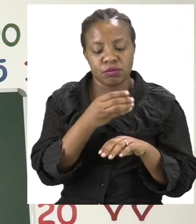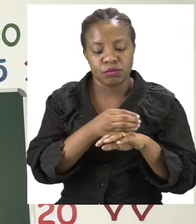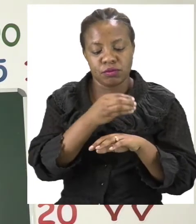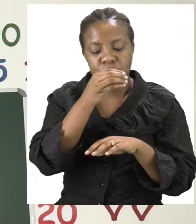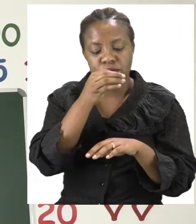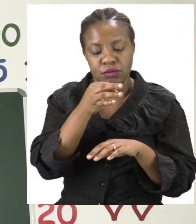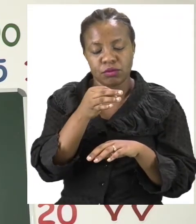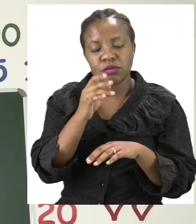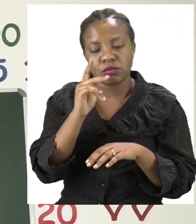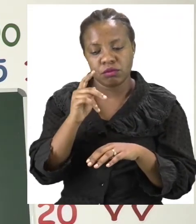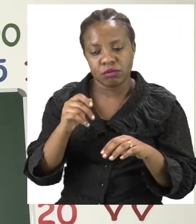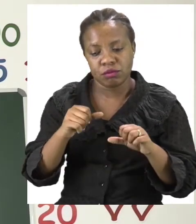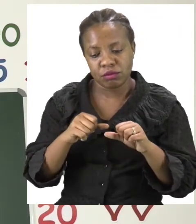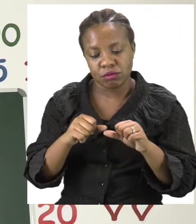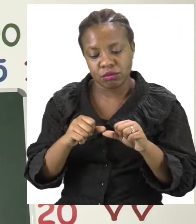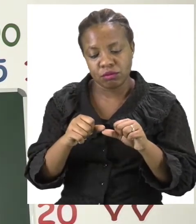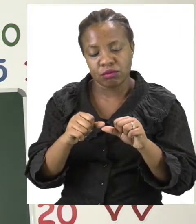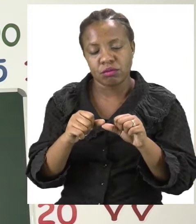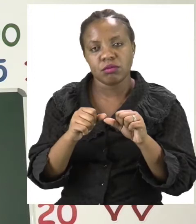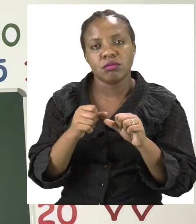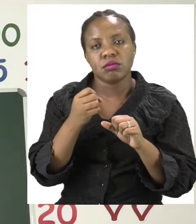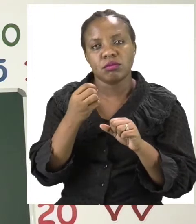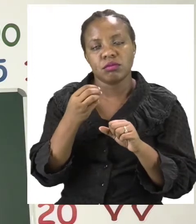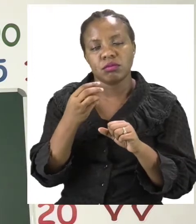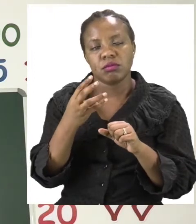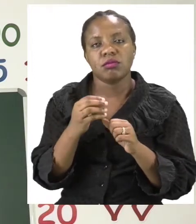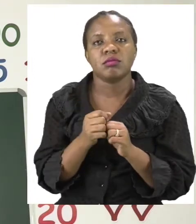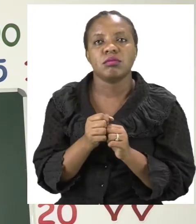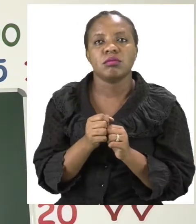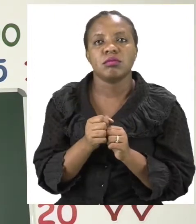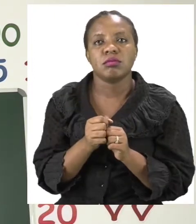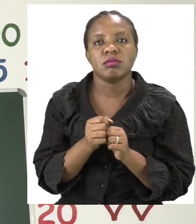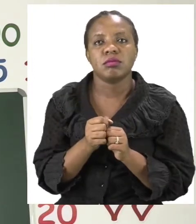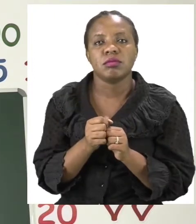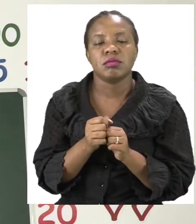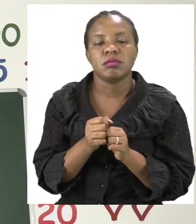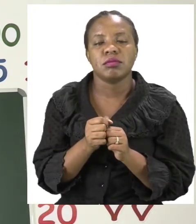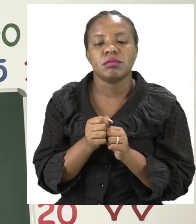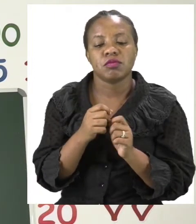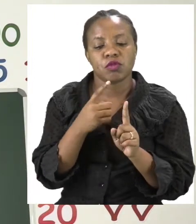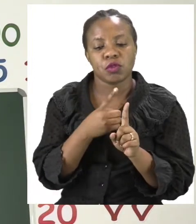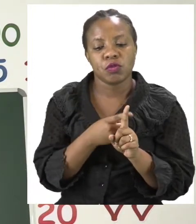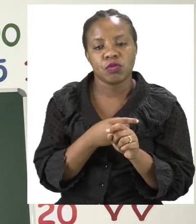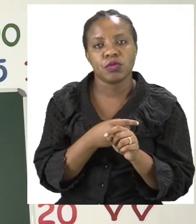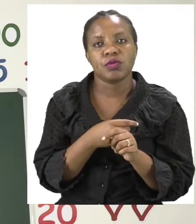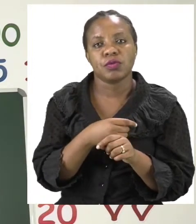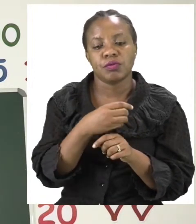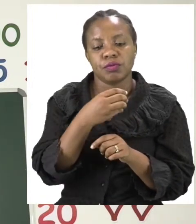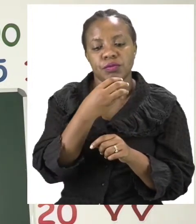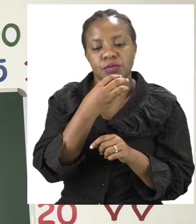counting forward from 6, going to the next number. So let us try. We